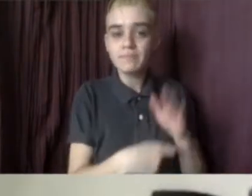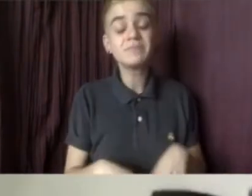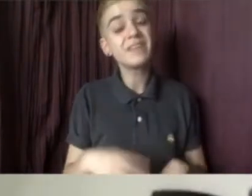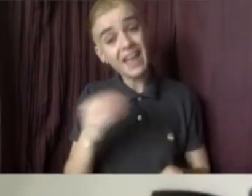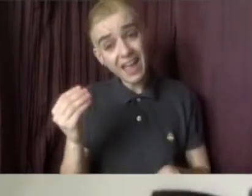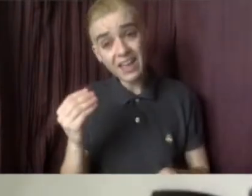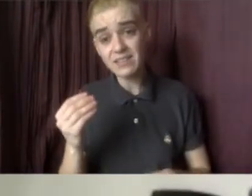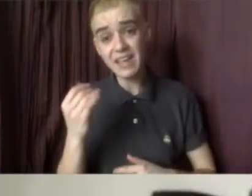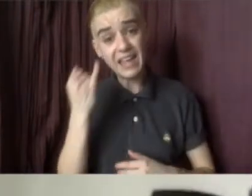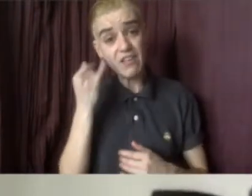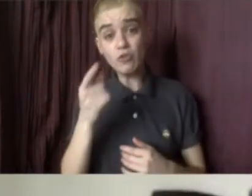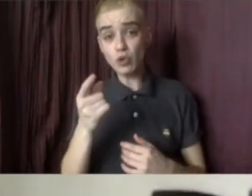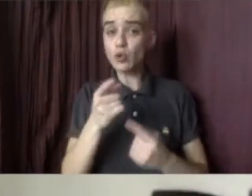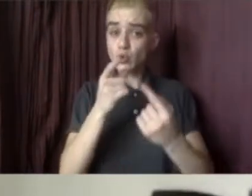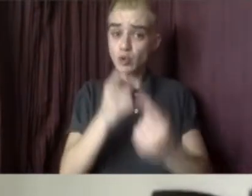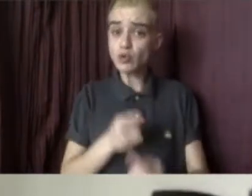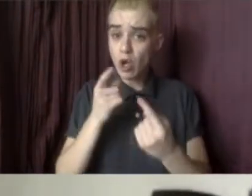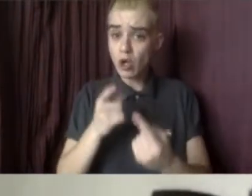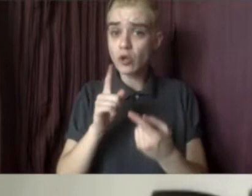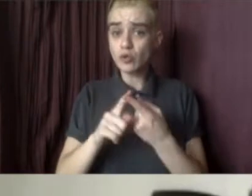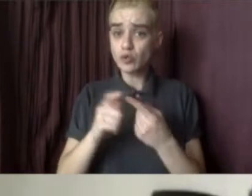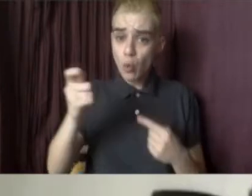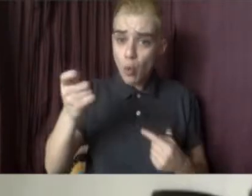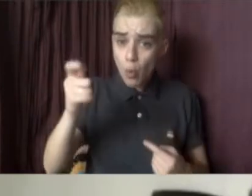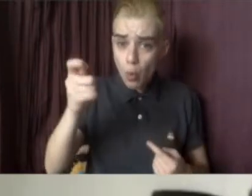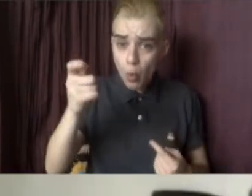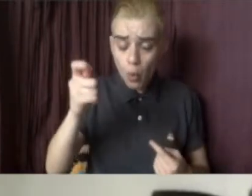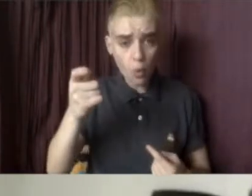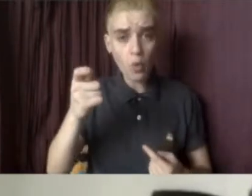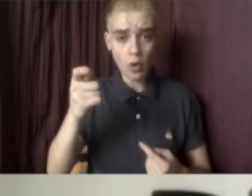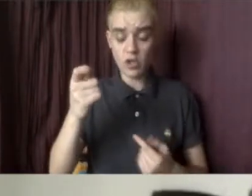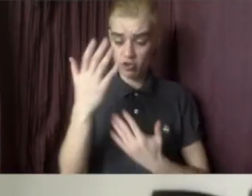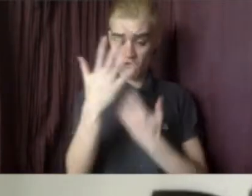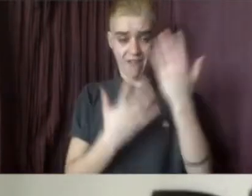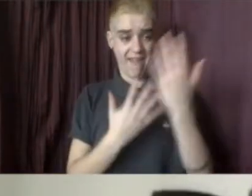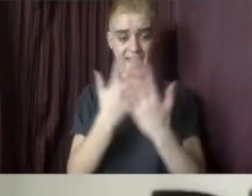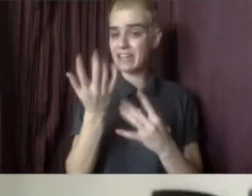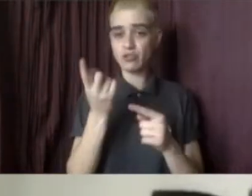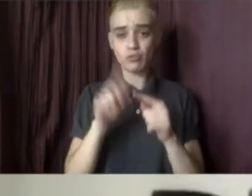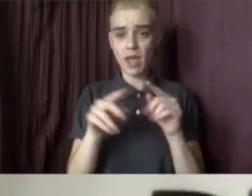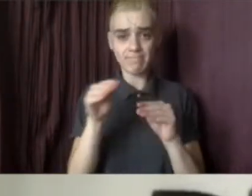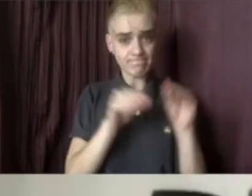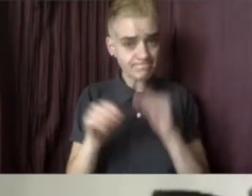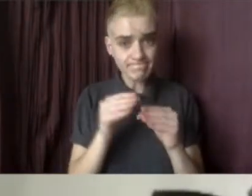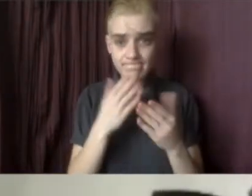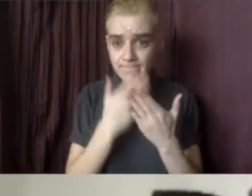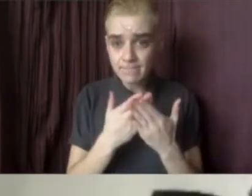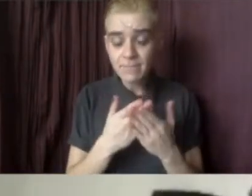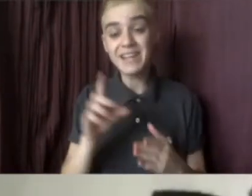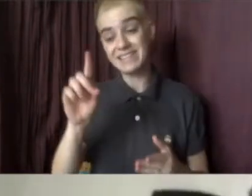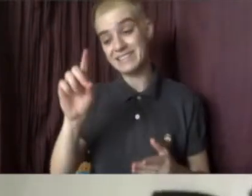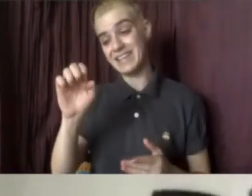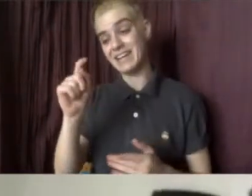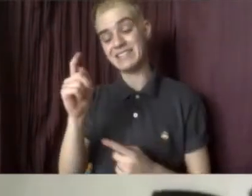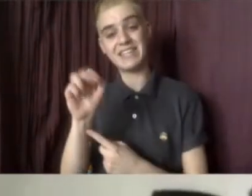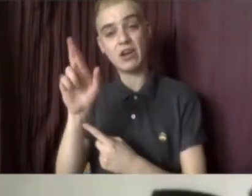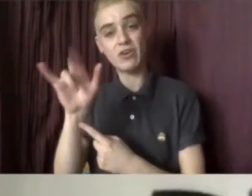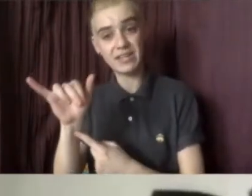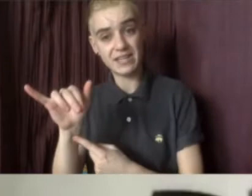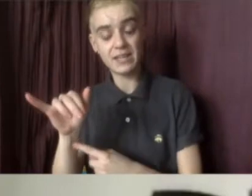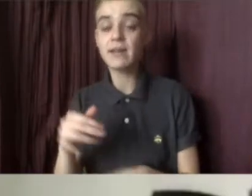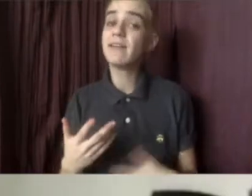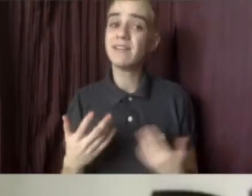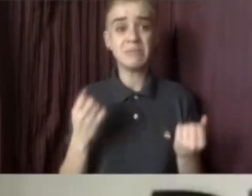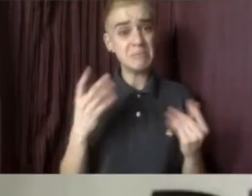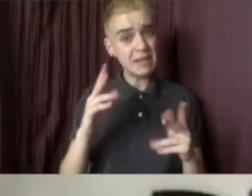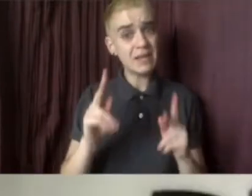a little bit, and they scan it, it says, oh, we don't know, did she vote for Tom or did she vote for Jerry? And they say, okay, sorry, it's